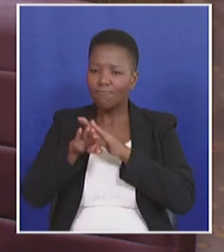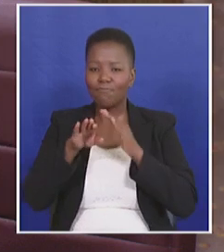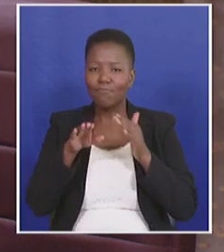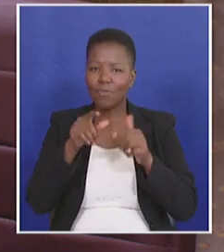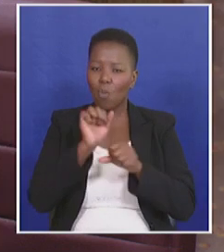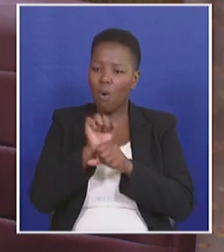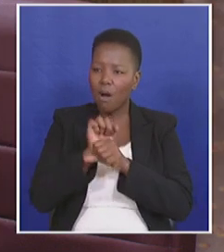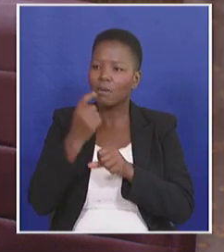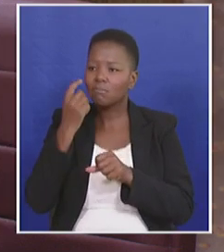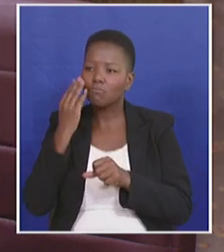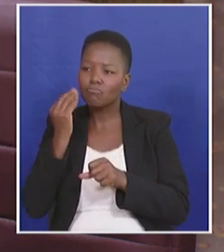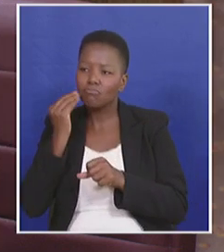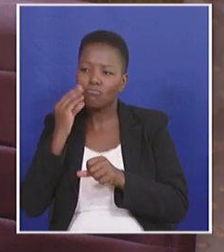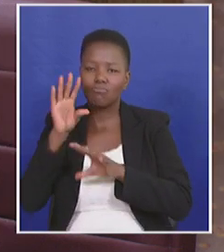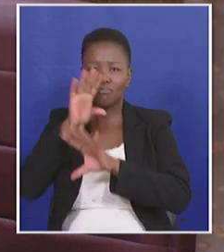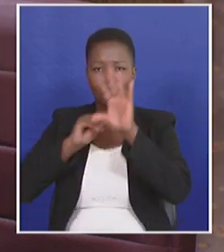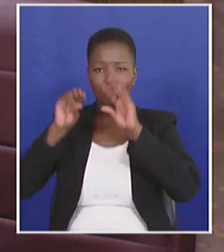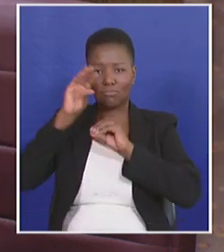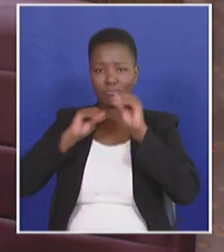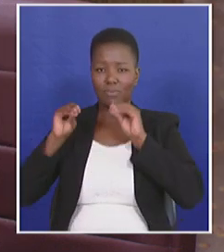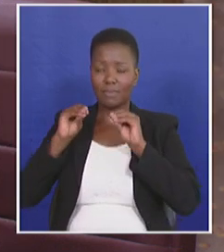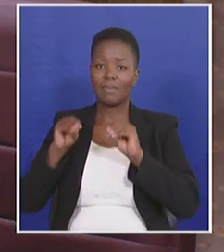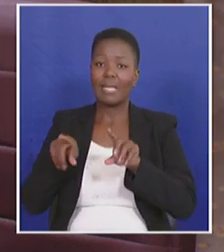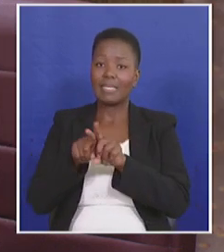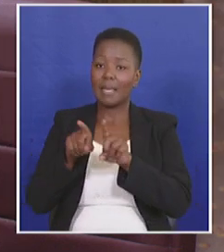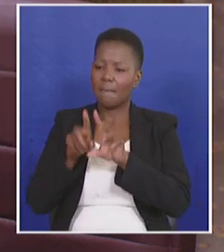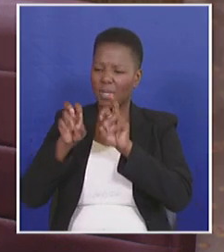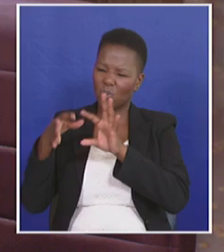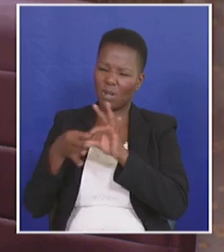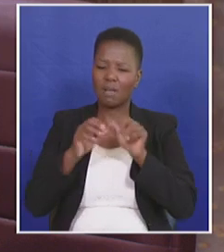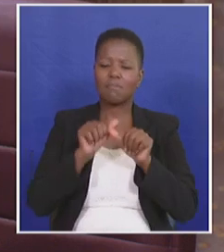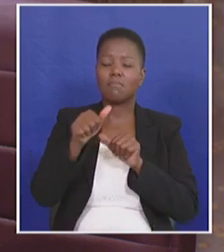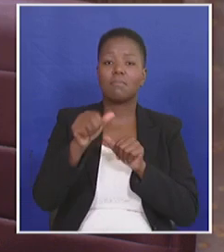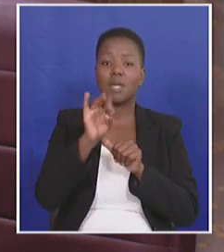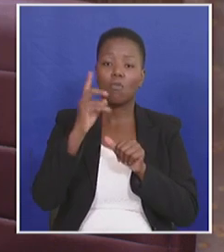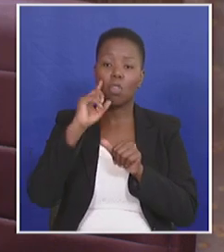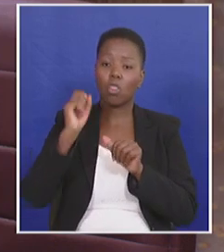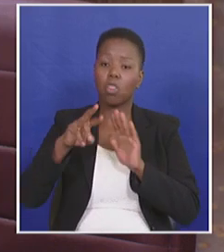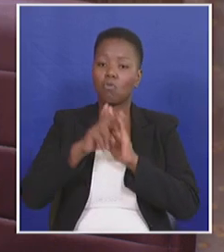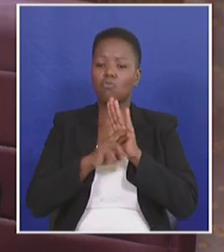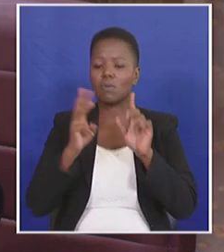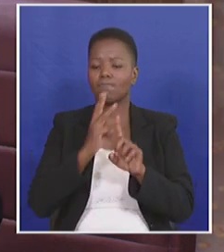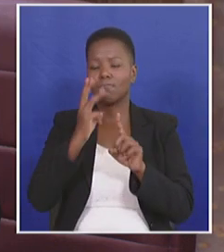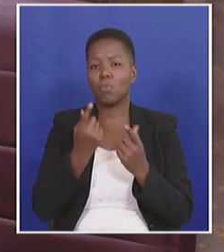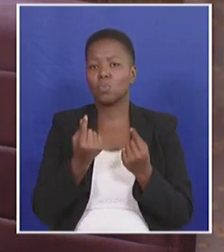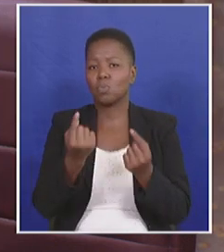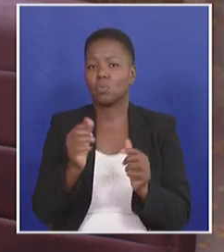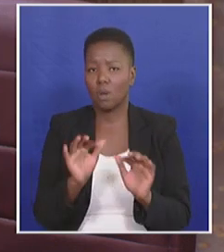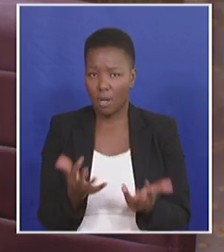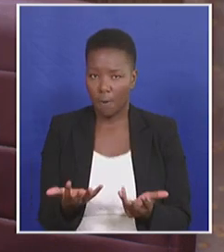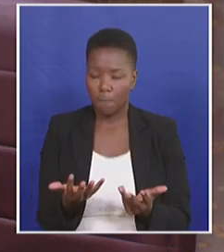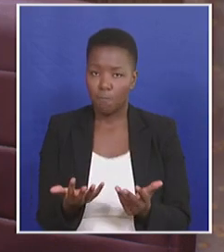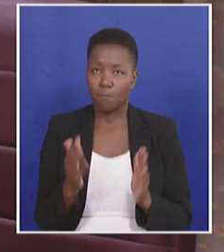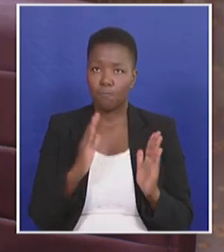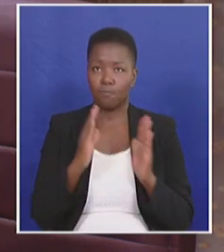and issues relating to that, and then also the procedures to be followed by disciplinary bodies. These issues require to be